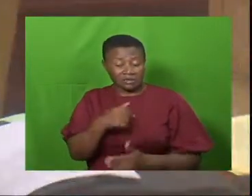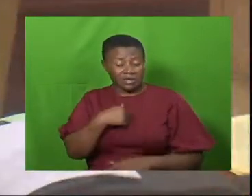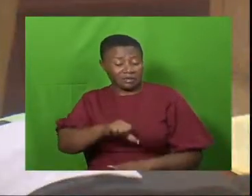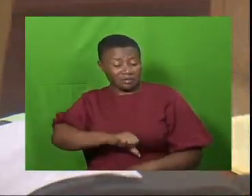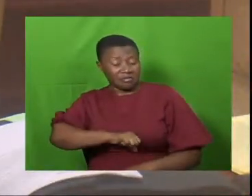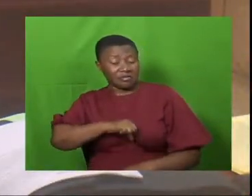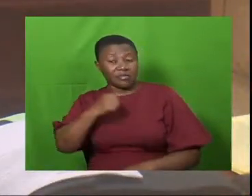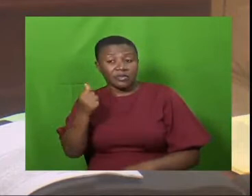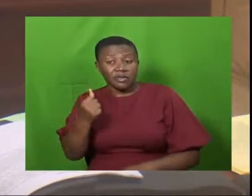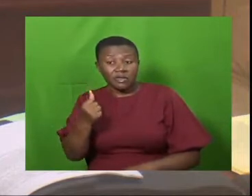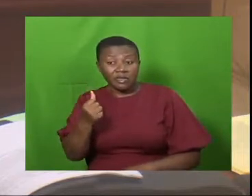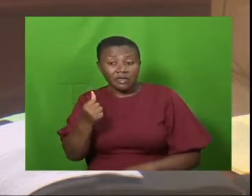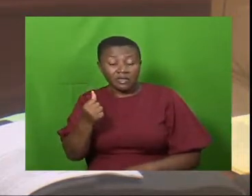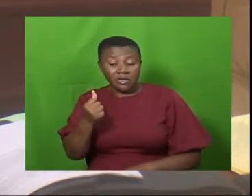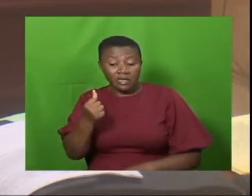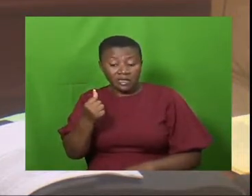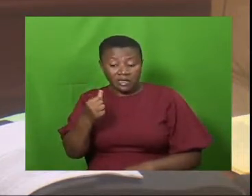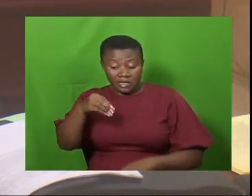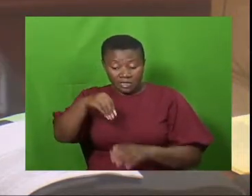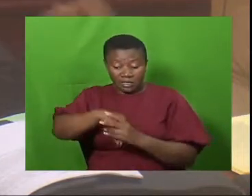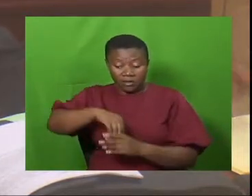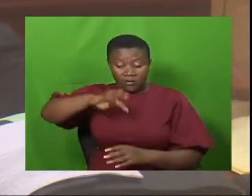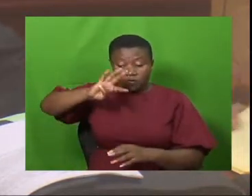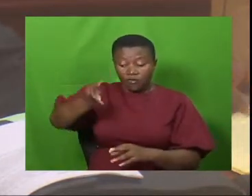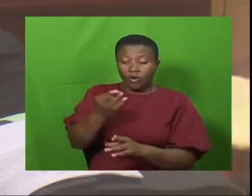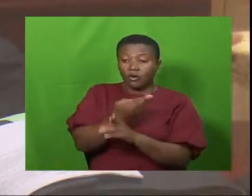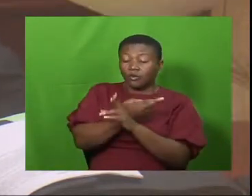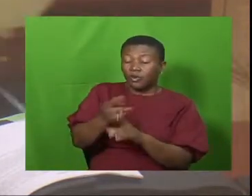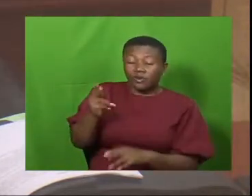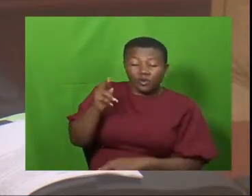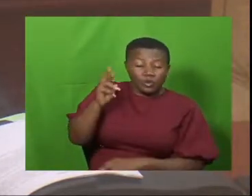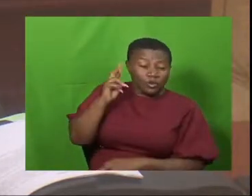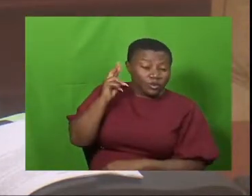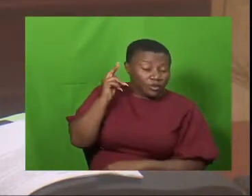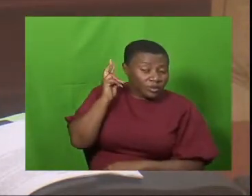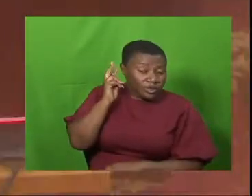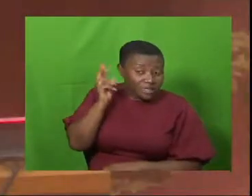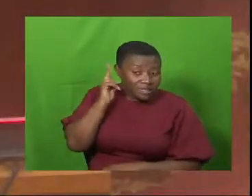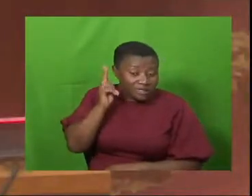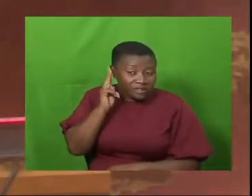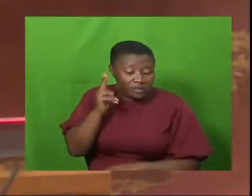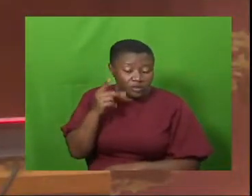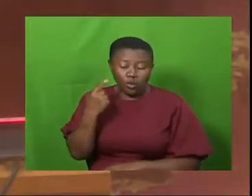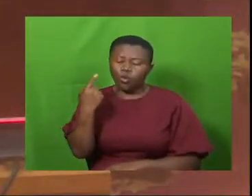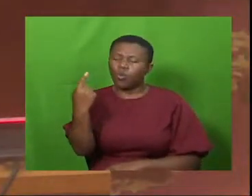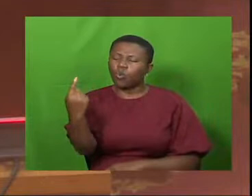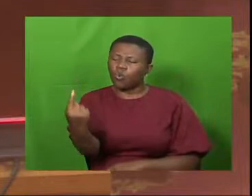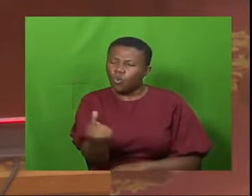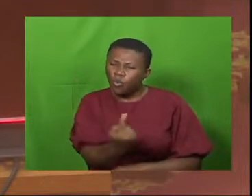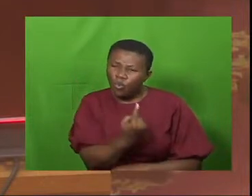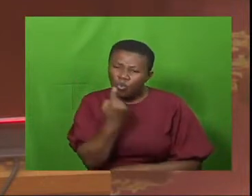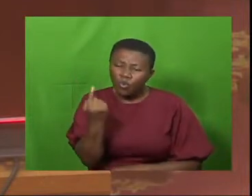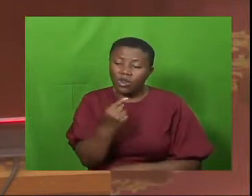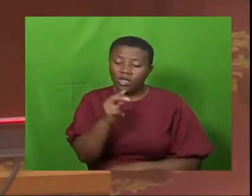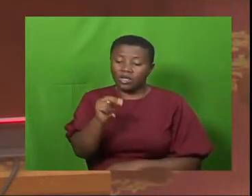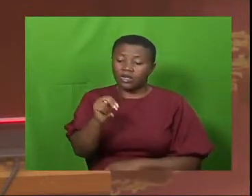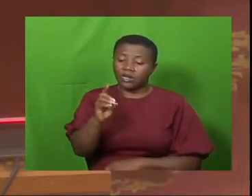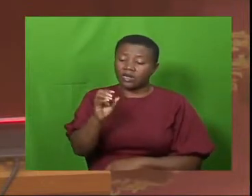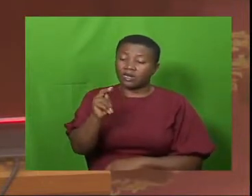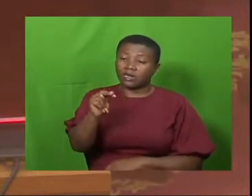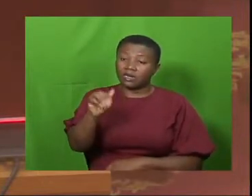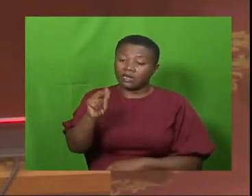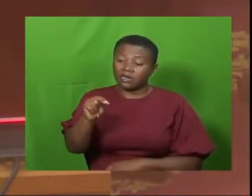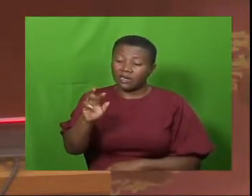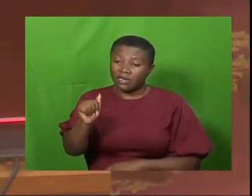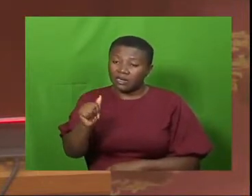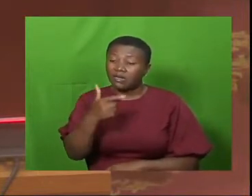that in the history of the Fourth Republic, it is only the Nana Addo Dankwa Akufo-Addo government that has implemented the